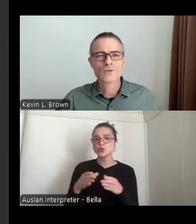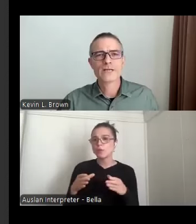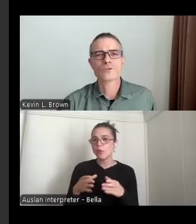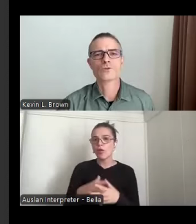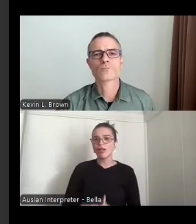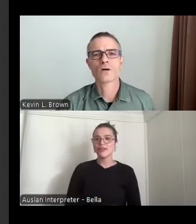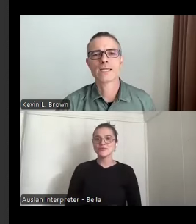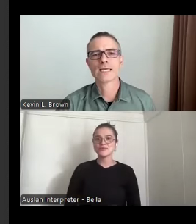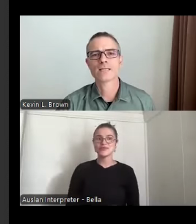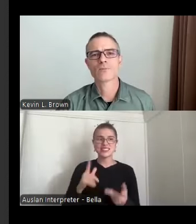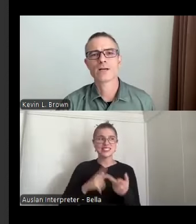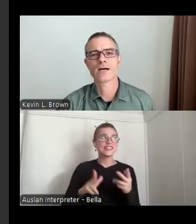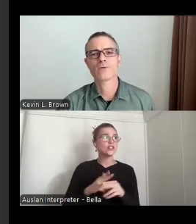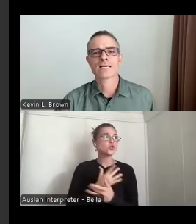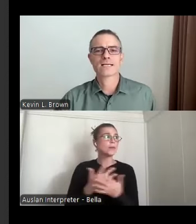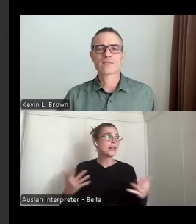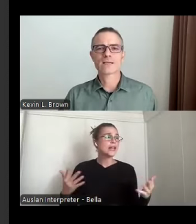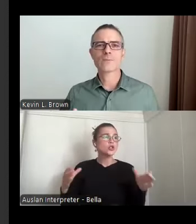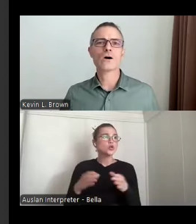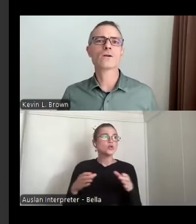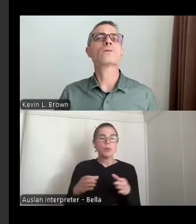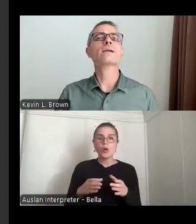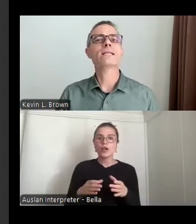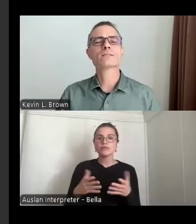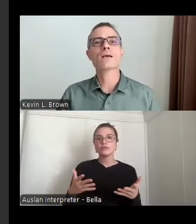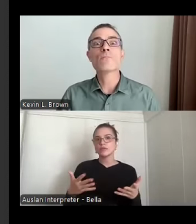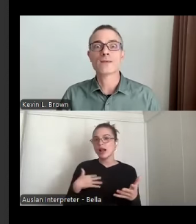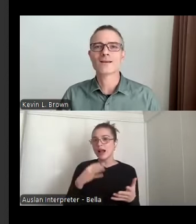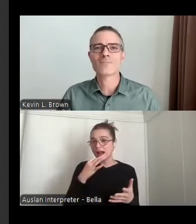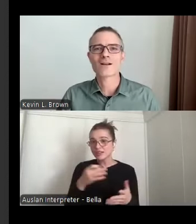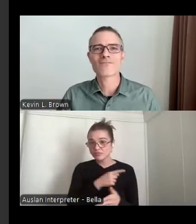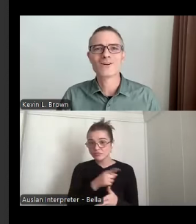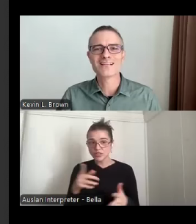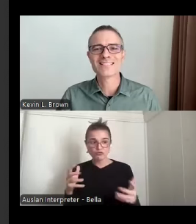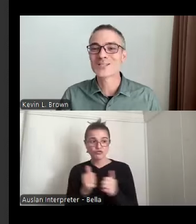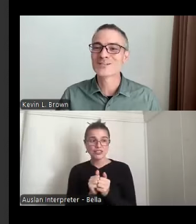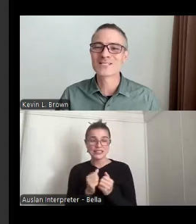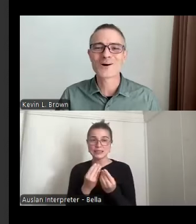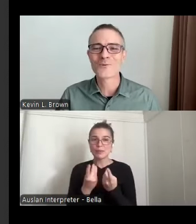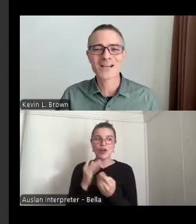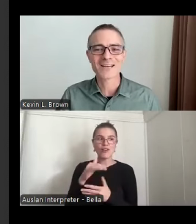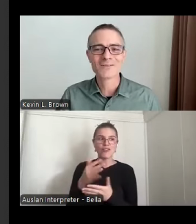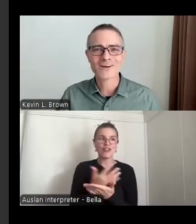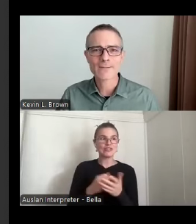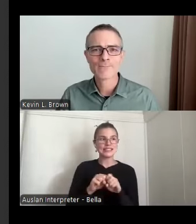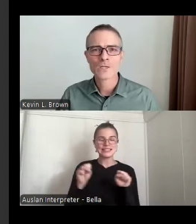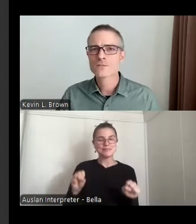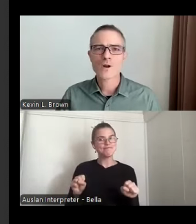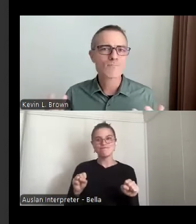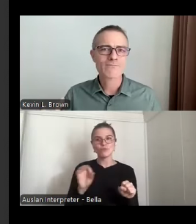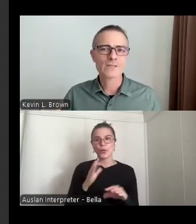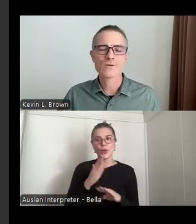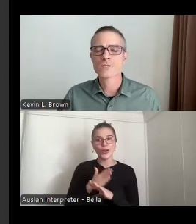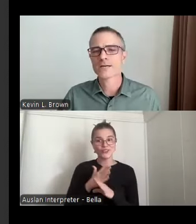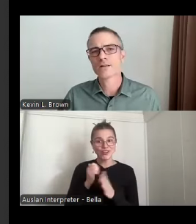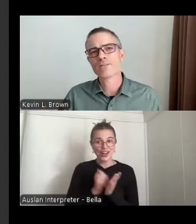if too many are too small, I think at this point, I always ask, can we all agree that something about our fundraising system is not working, right? So